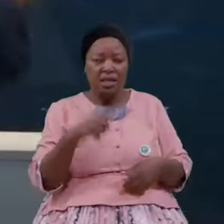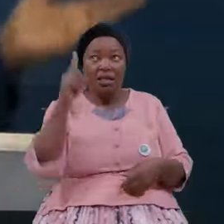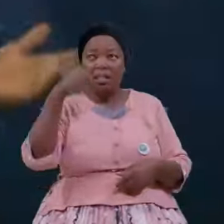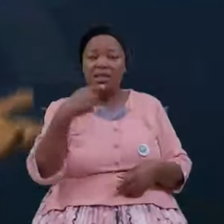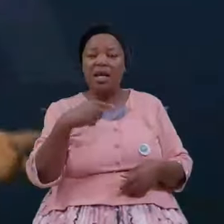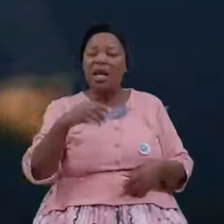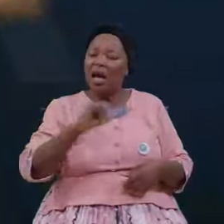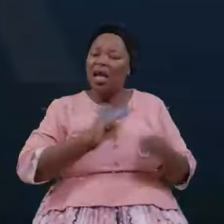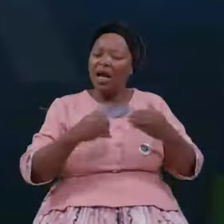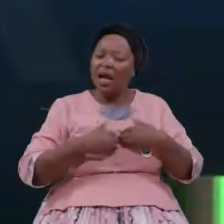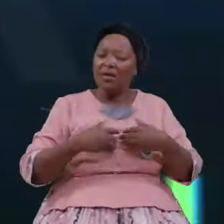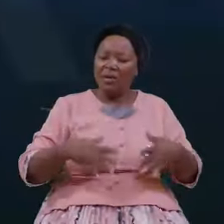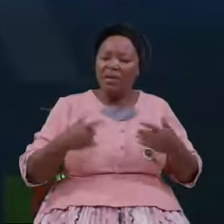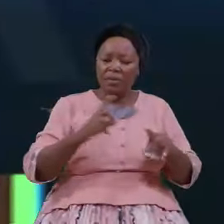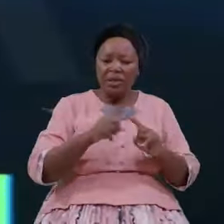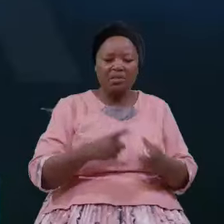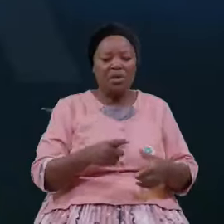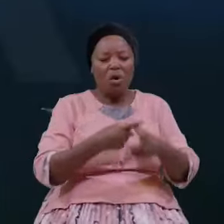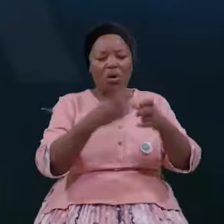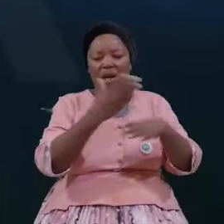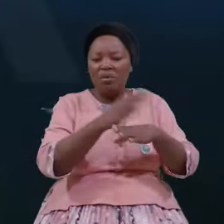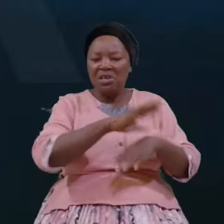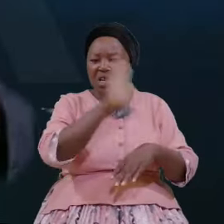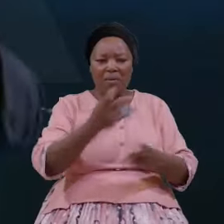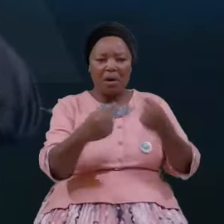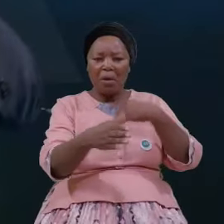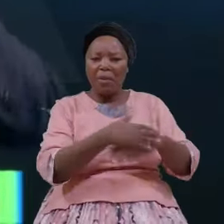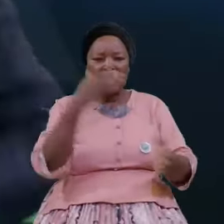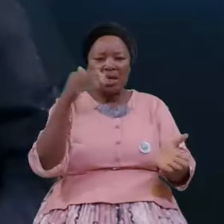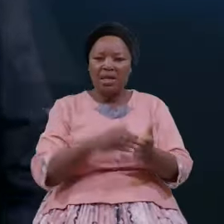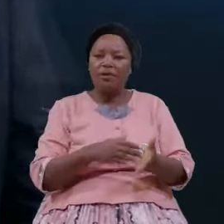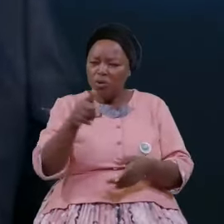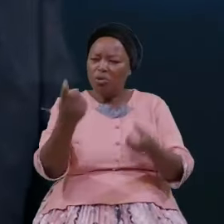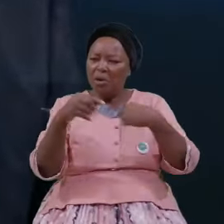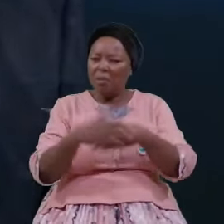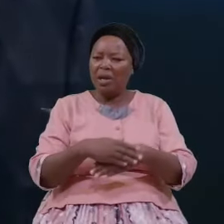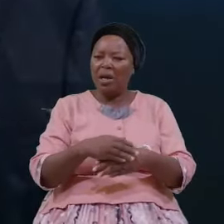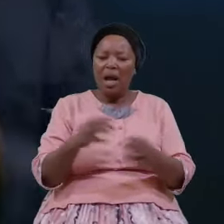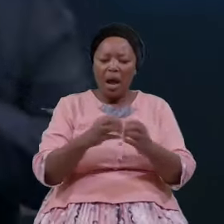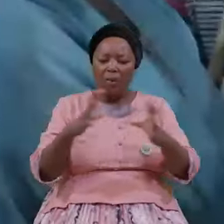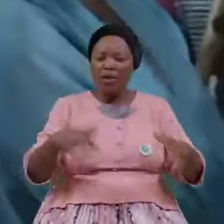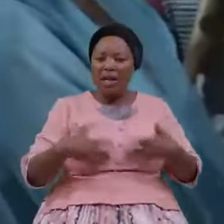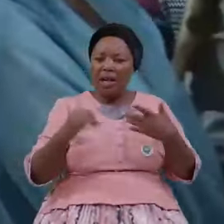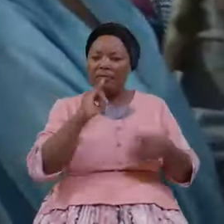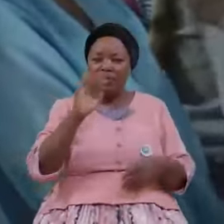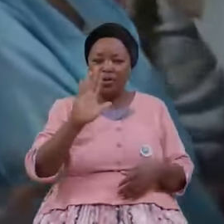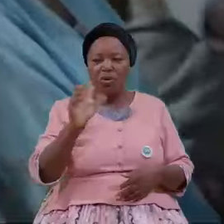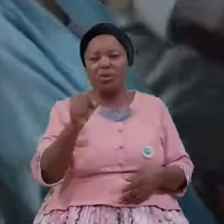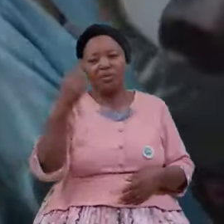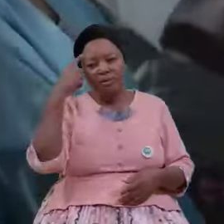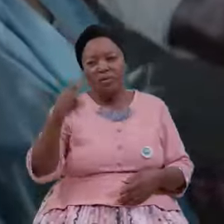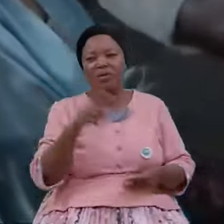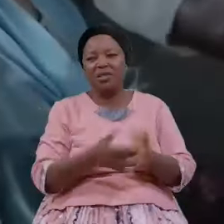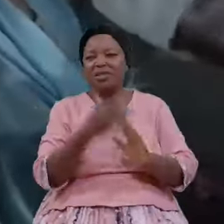they run away. They don't come the next time. Come back. Abundant life is your portion. It